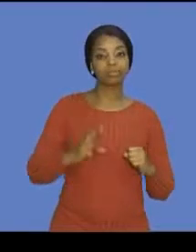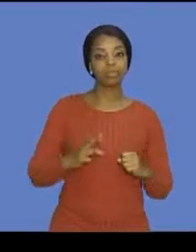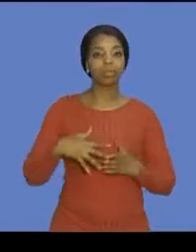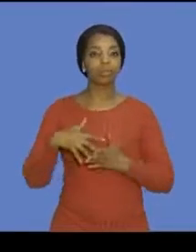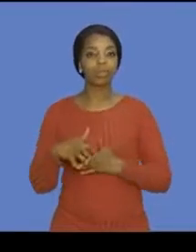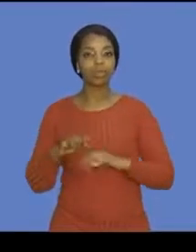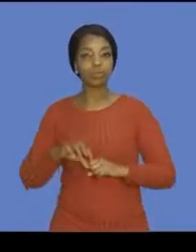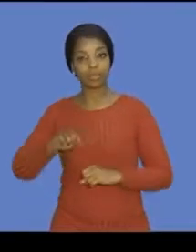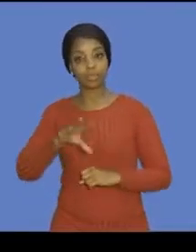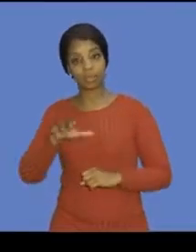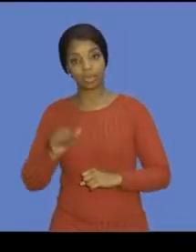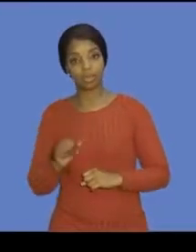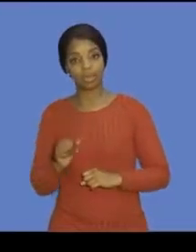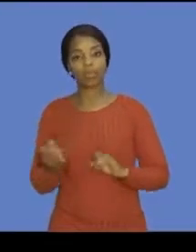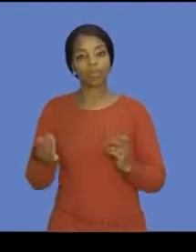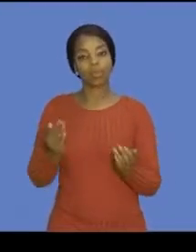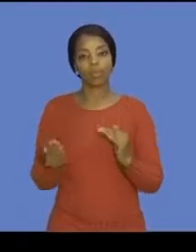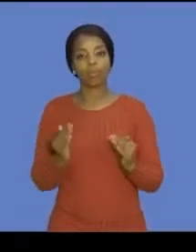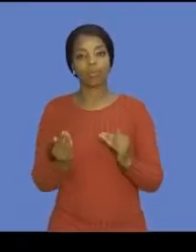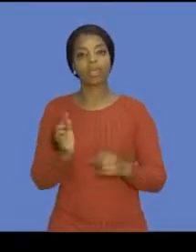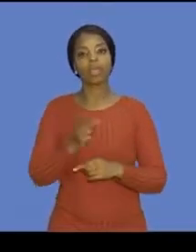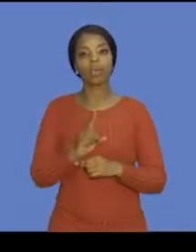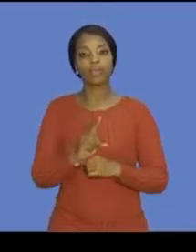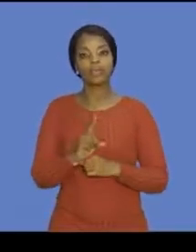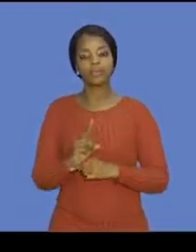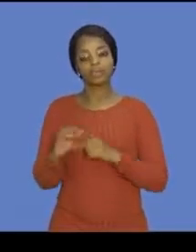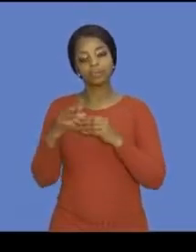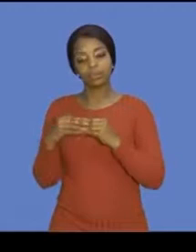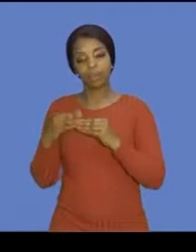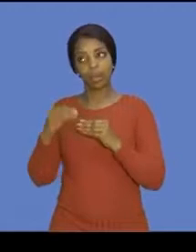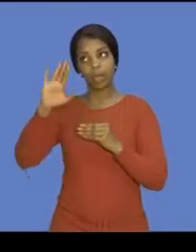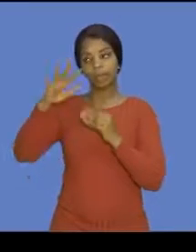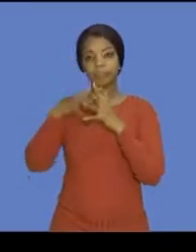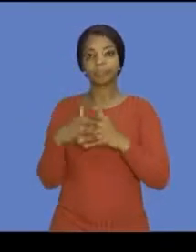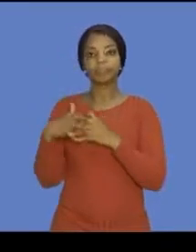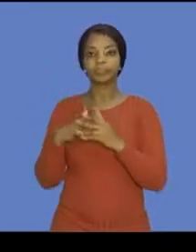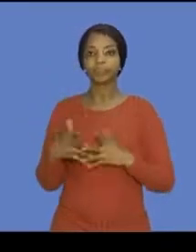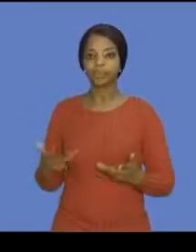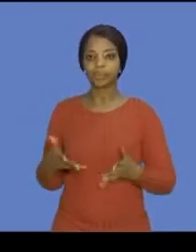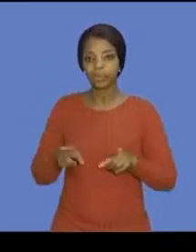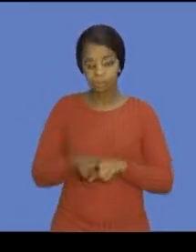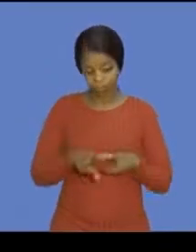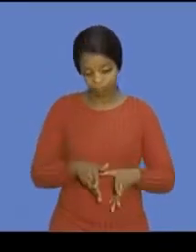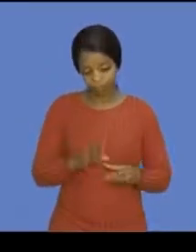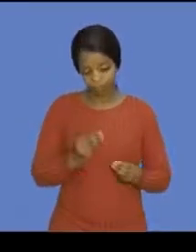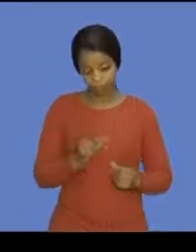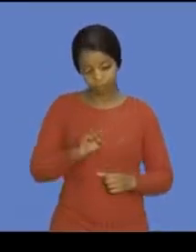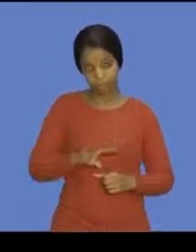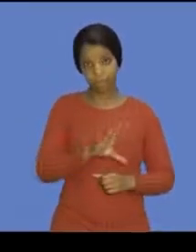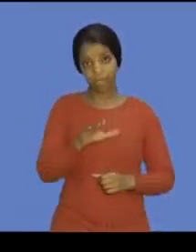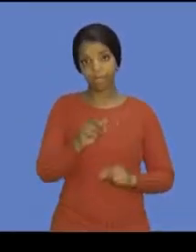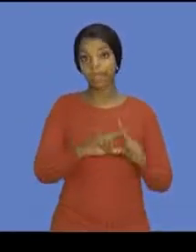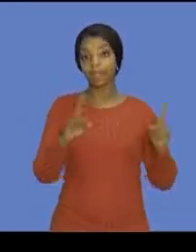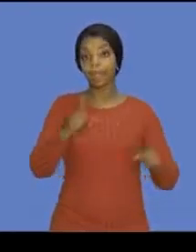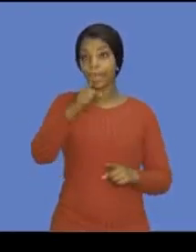what exactly does it mean when you're comparing a dollar and a South African rand. But remember that